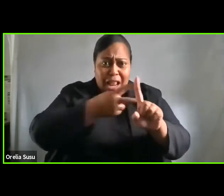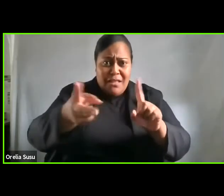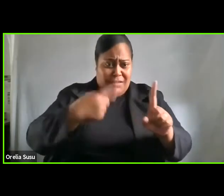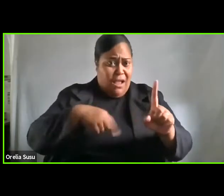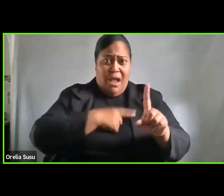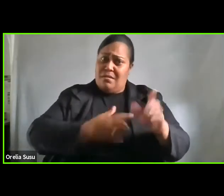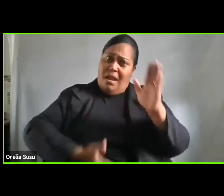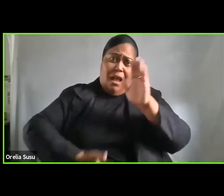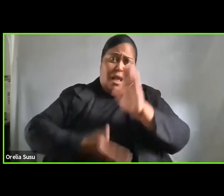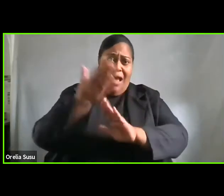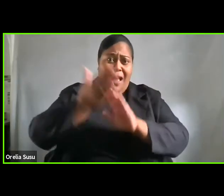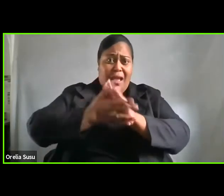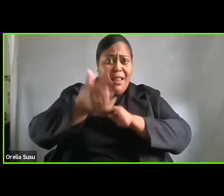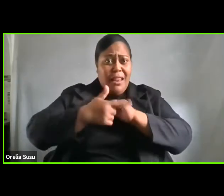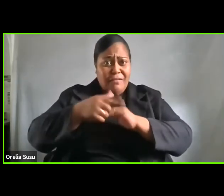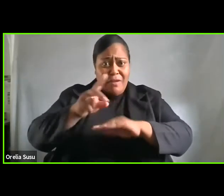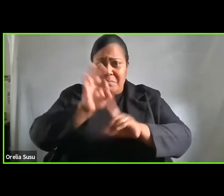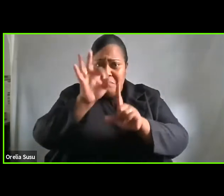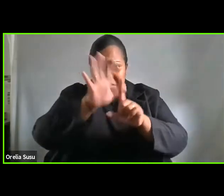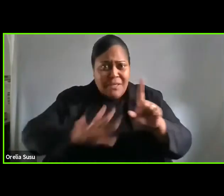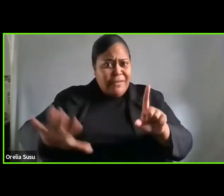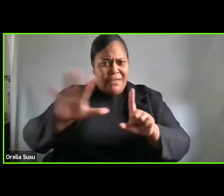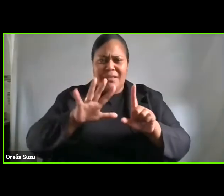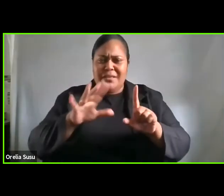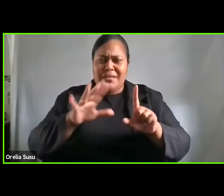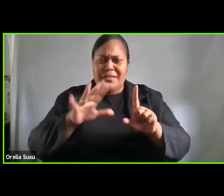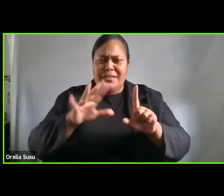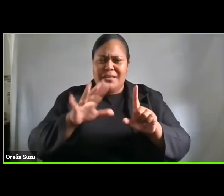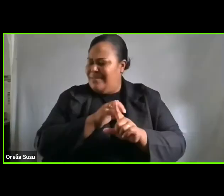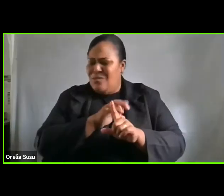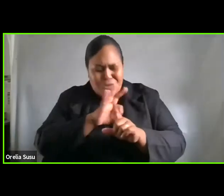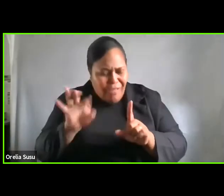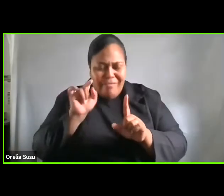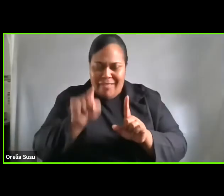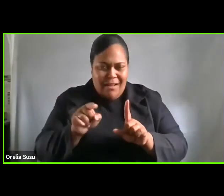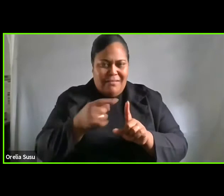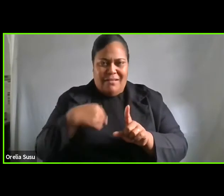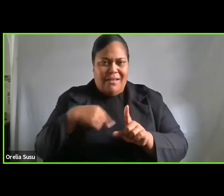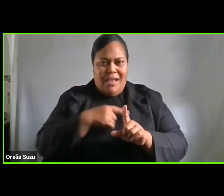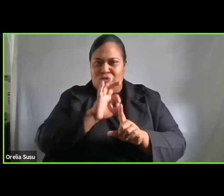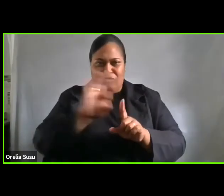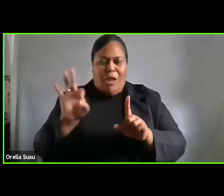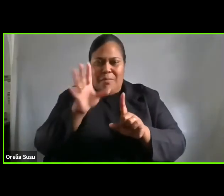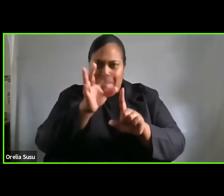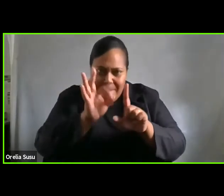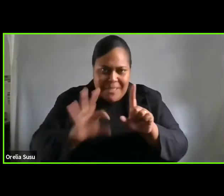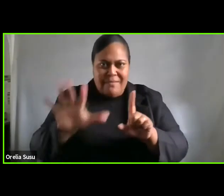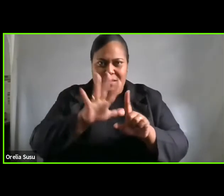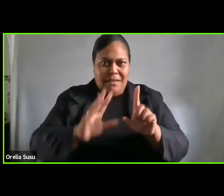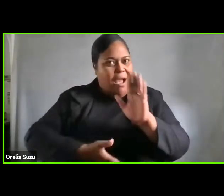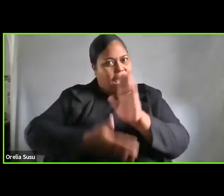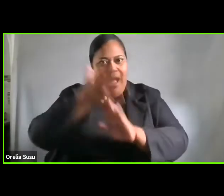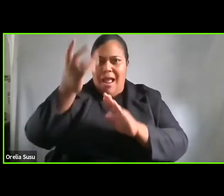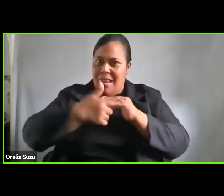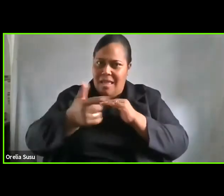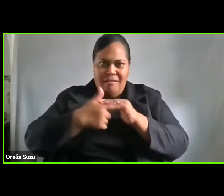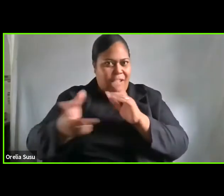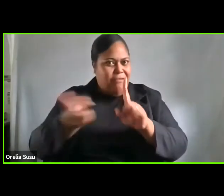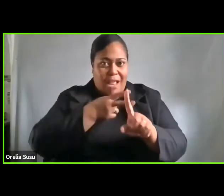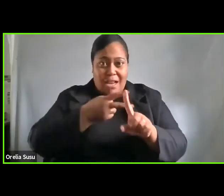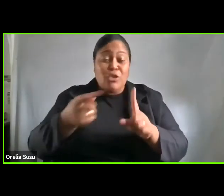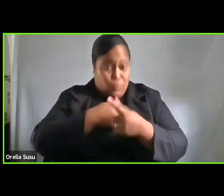that has to be not about being pacific not about being a pacific person so if that has to change and that